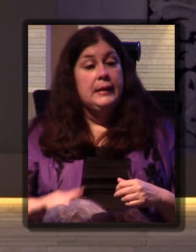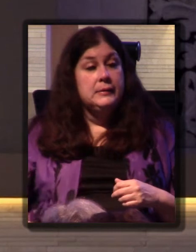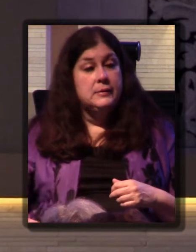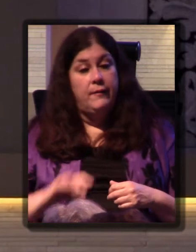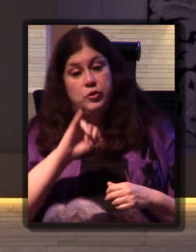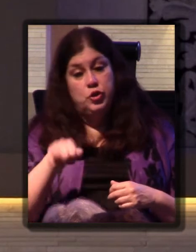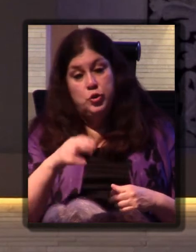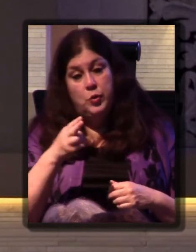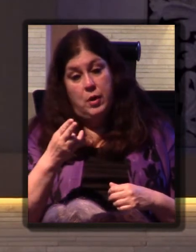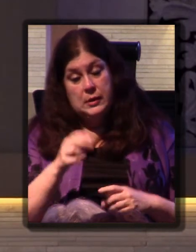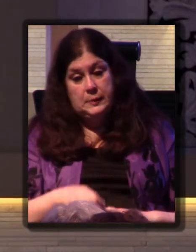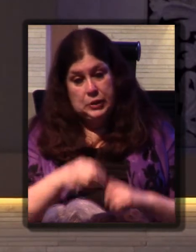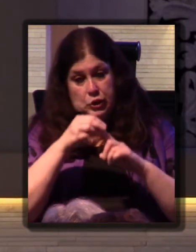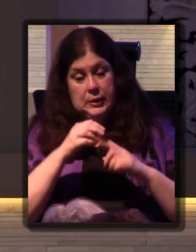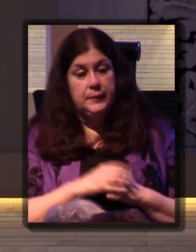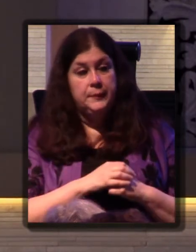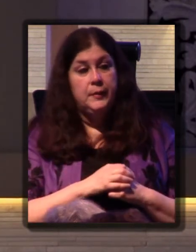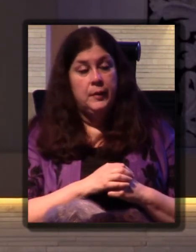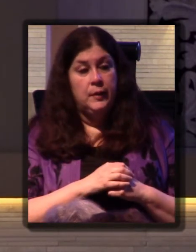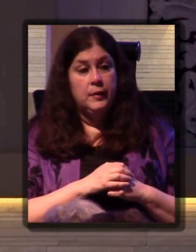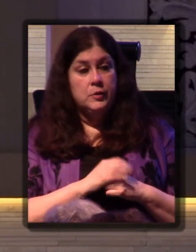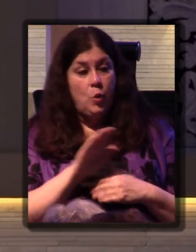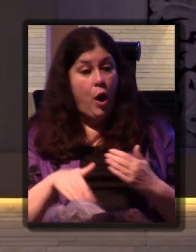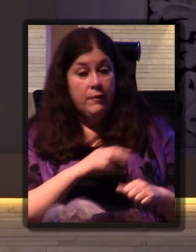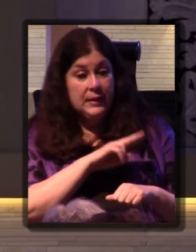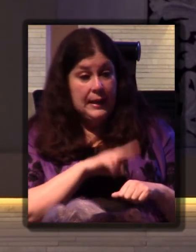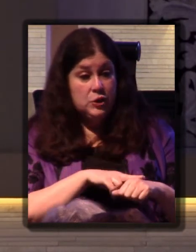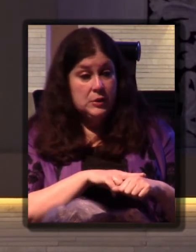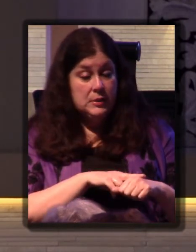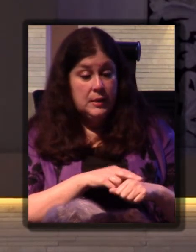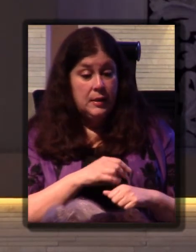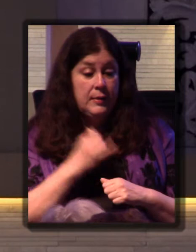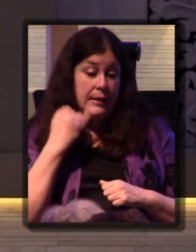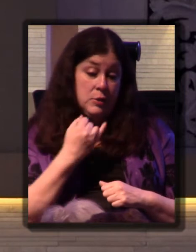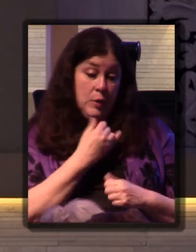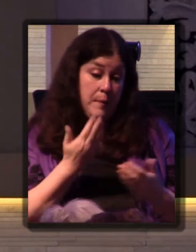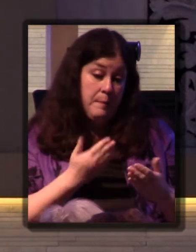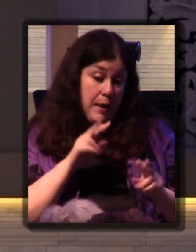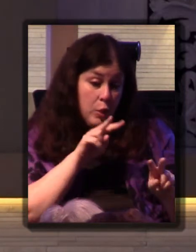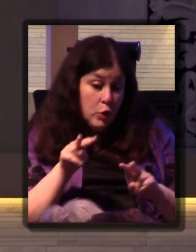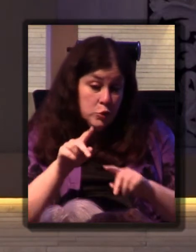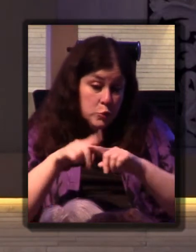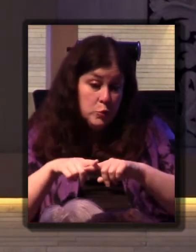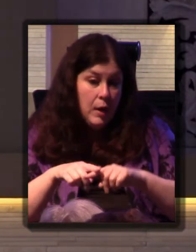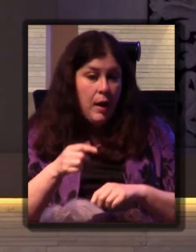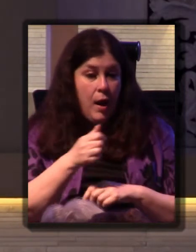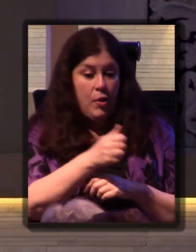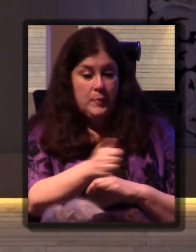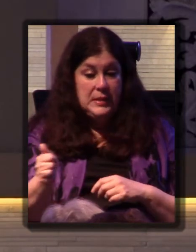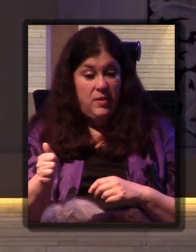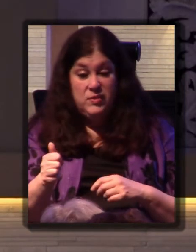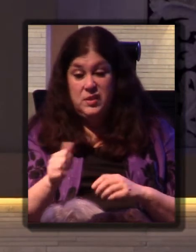the kings of Judah in particular. And so all of the nations to whom Israel might look